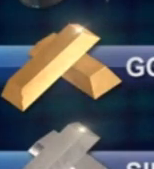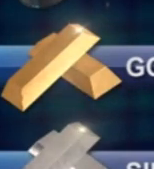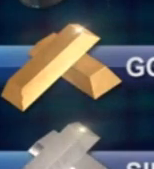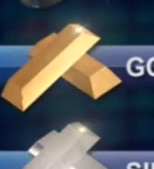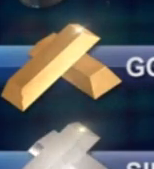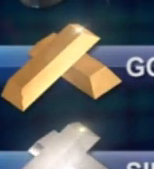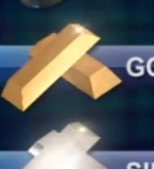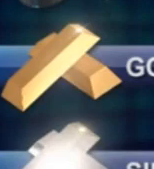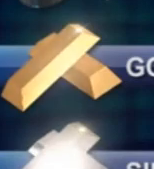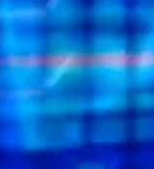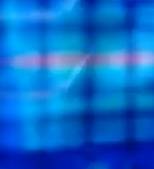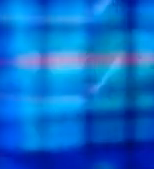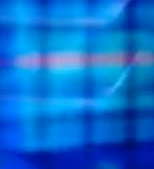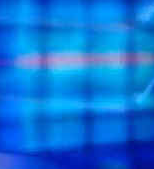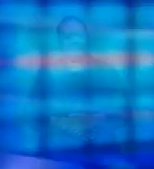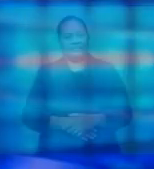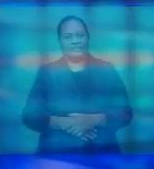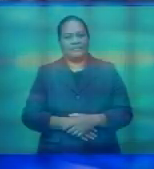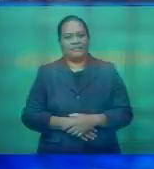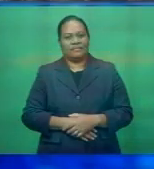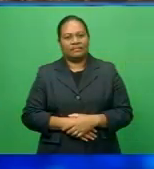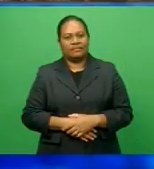ounce.